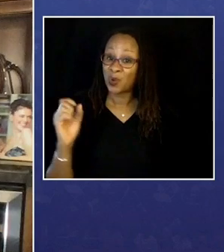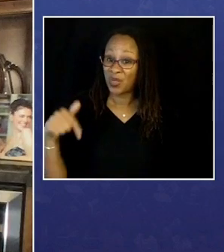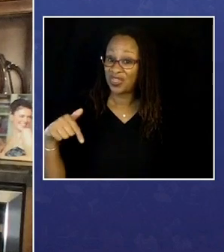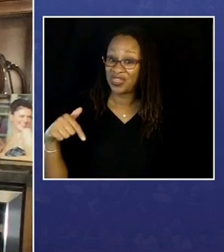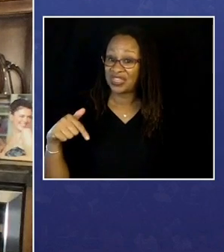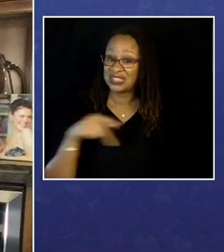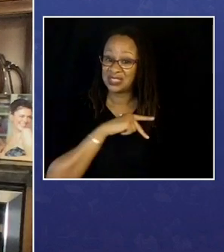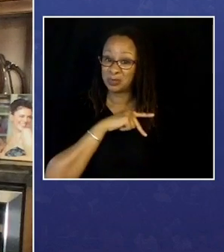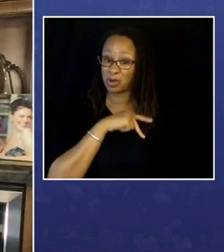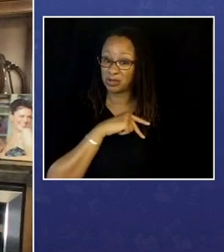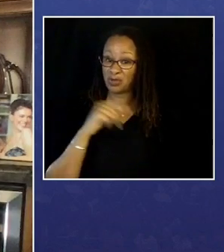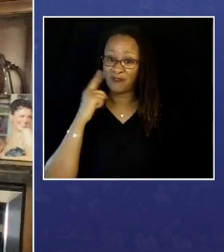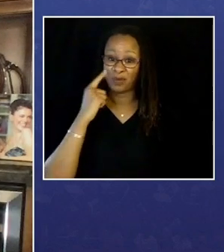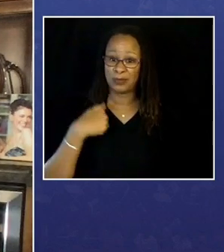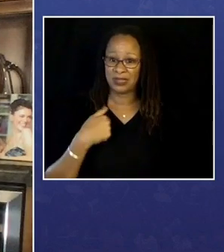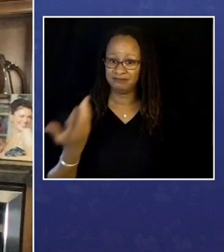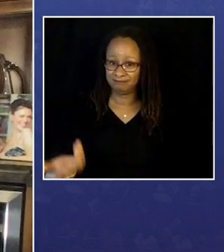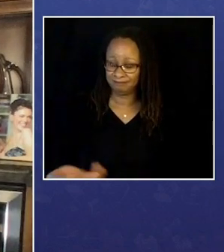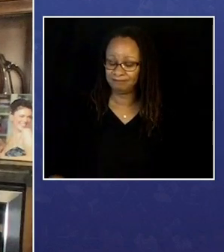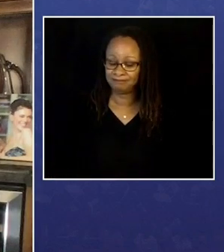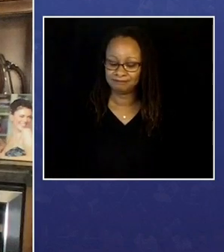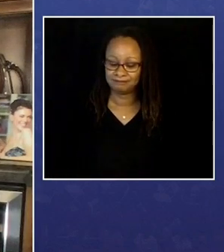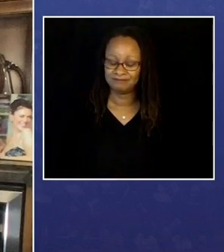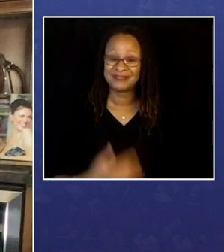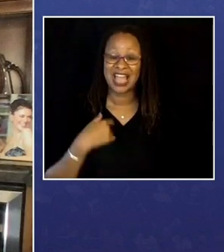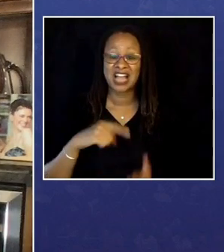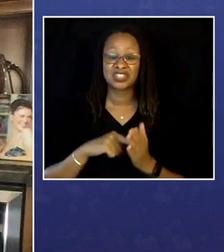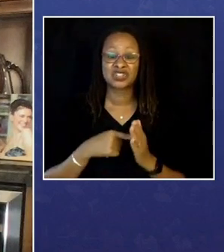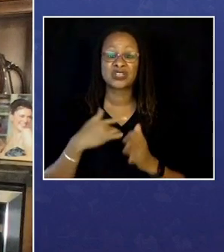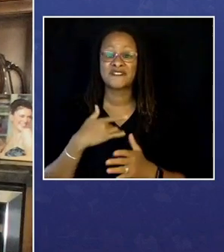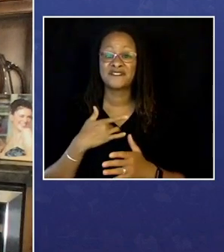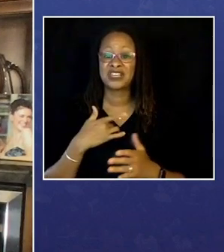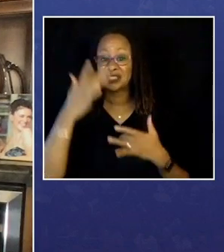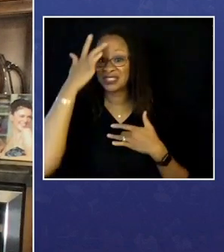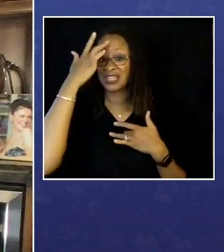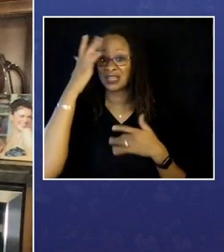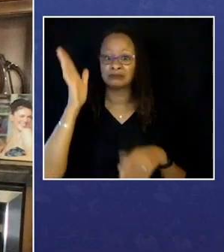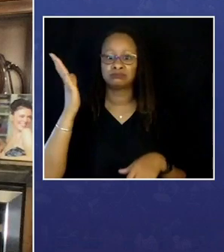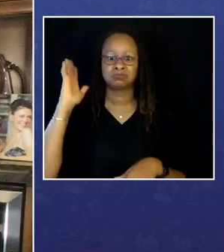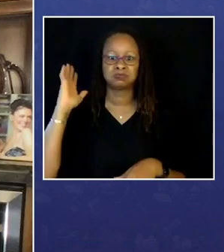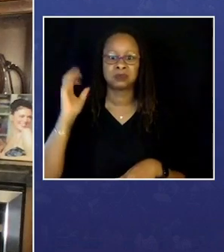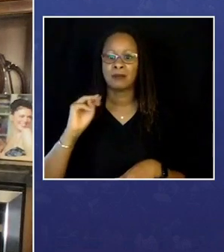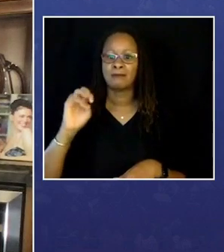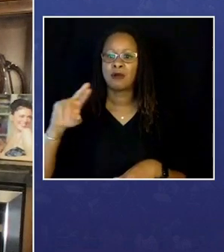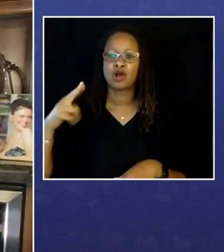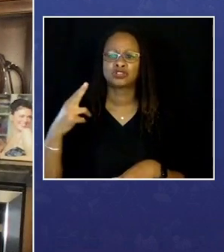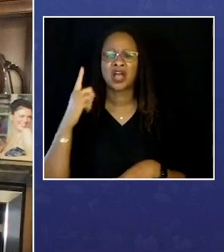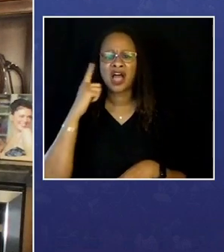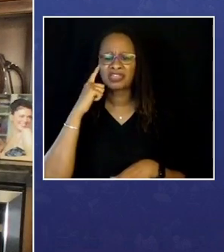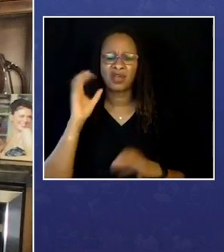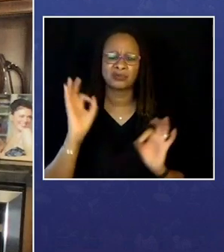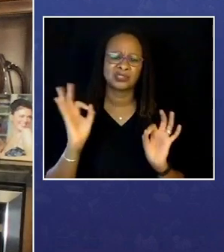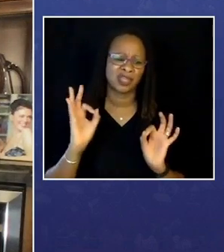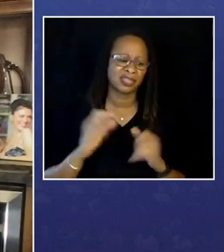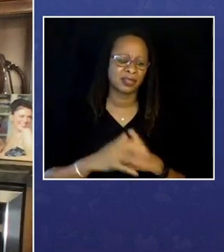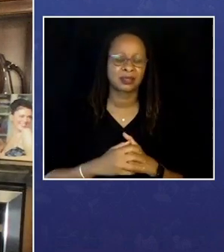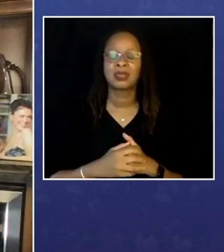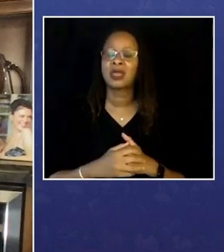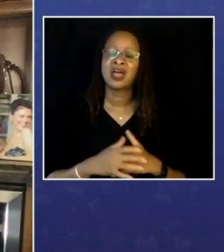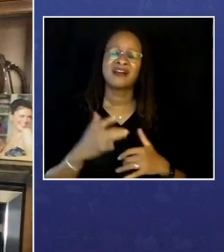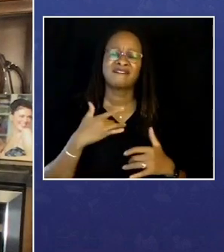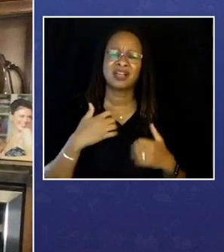So this is a personal one for me. I started to feel sick back in March, and at first I thought it was nothing. I